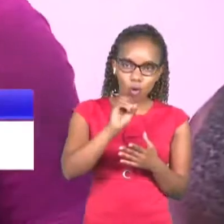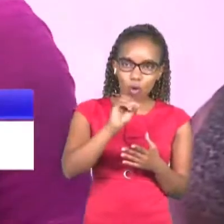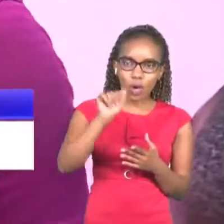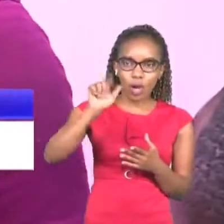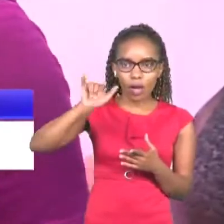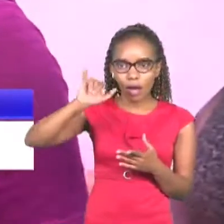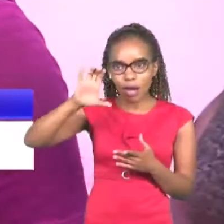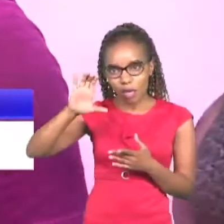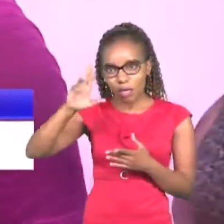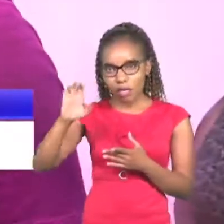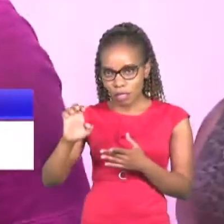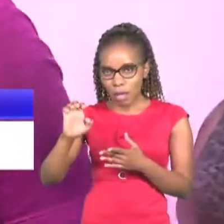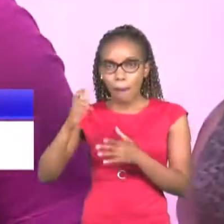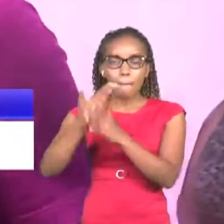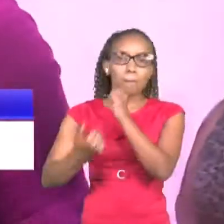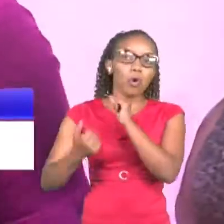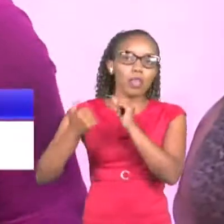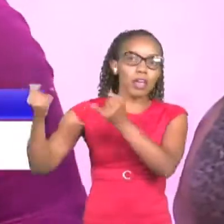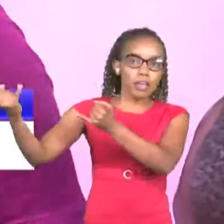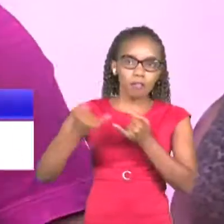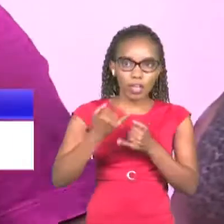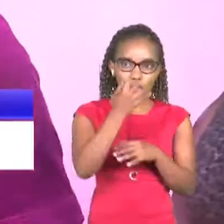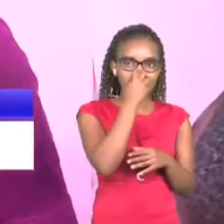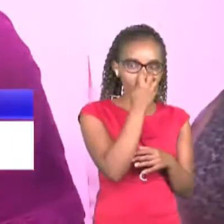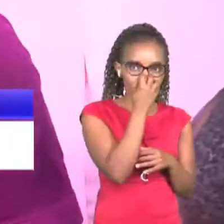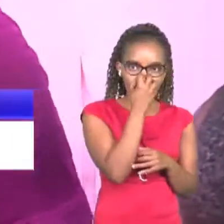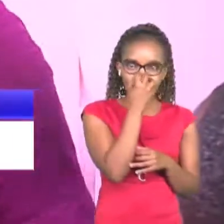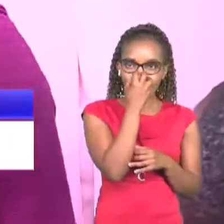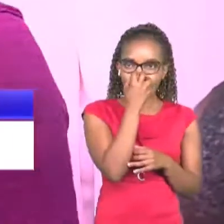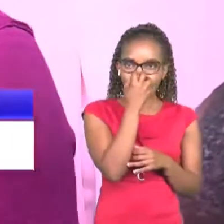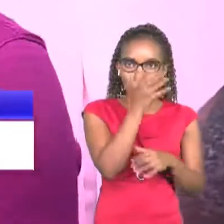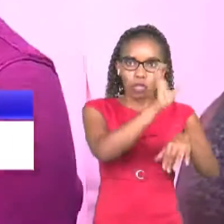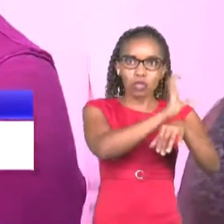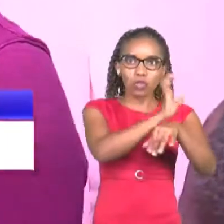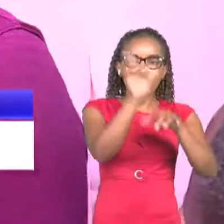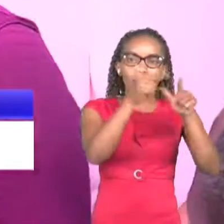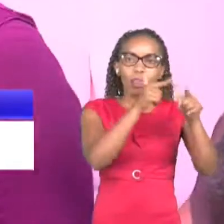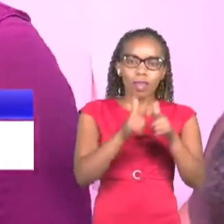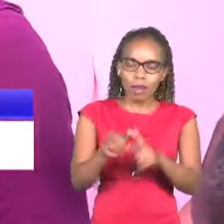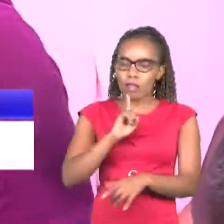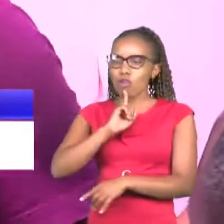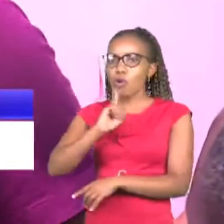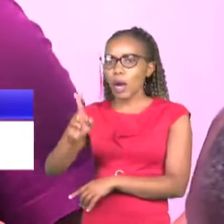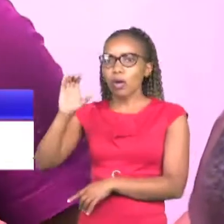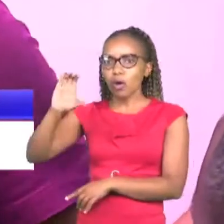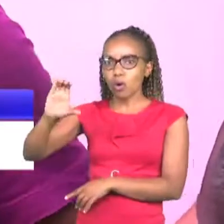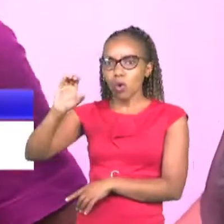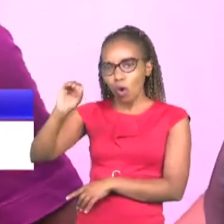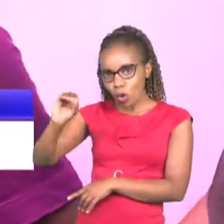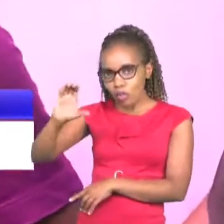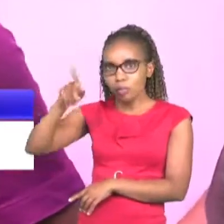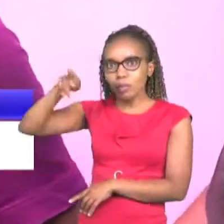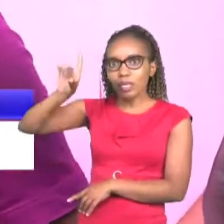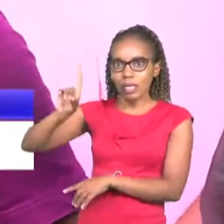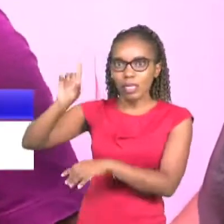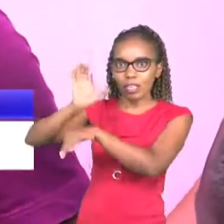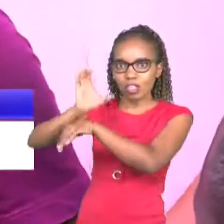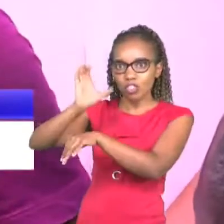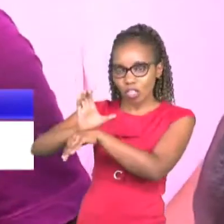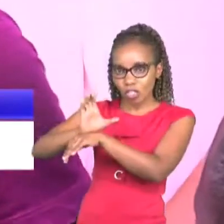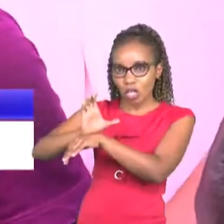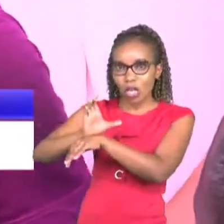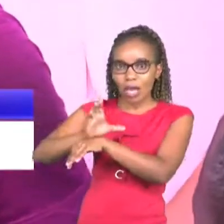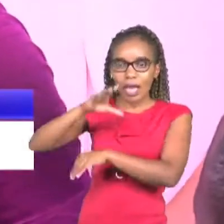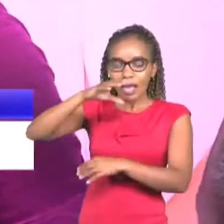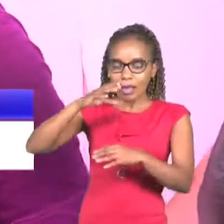church? They command the OCPD to walk into church, grab the microphone from the bishop,